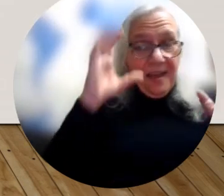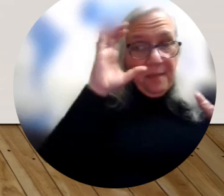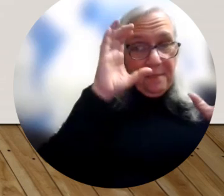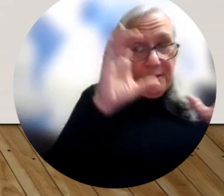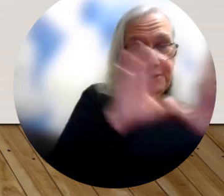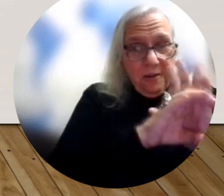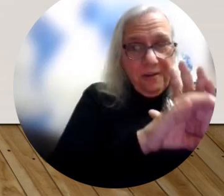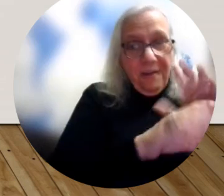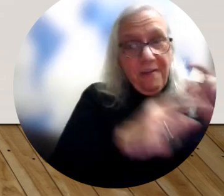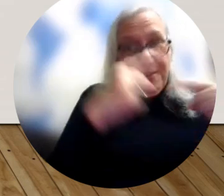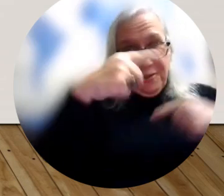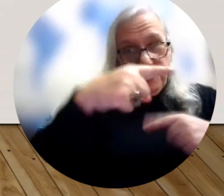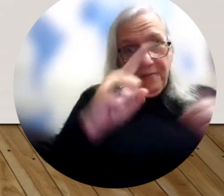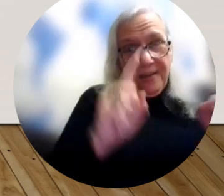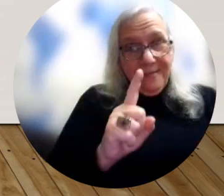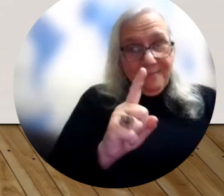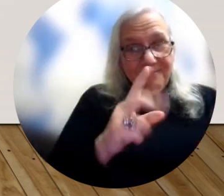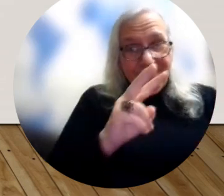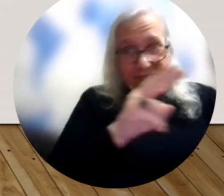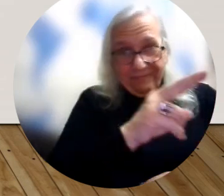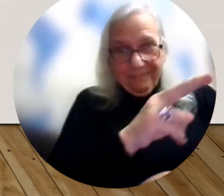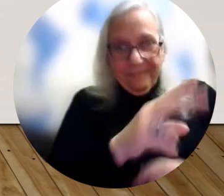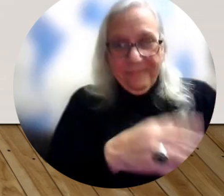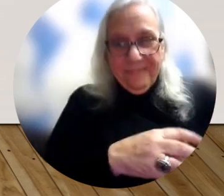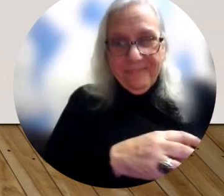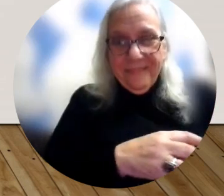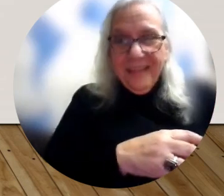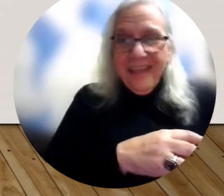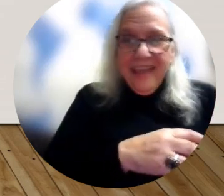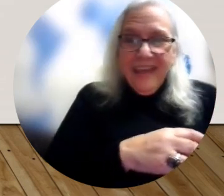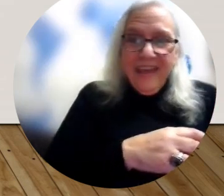The sign pictured on the screen